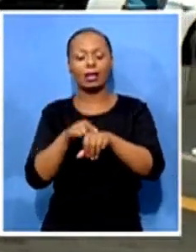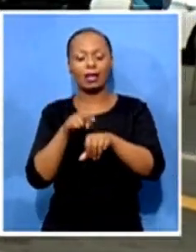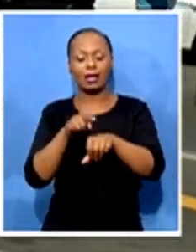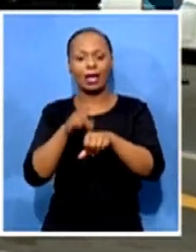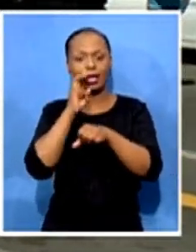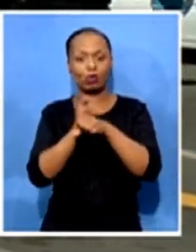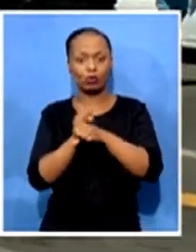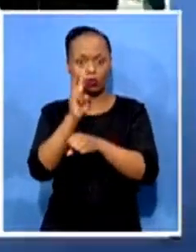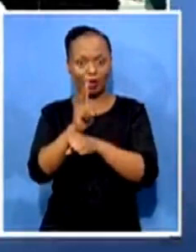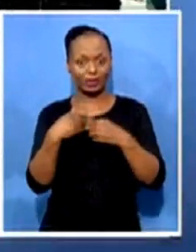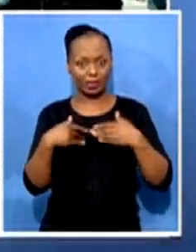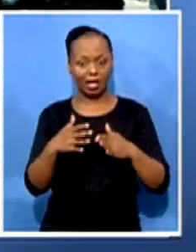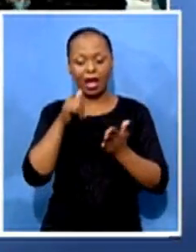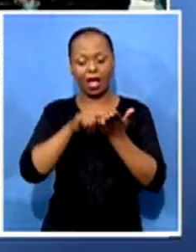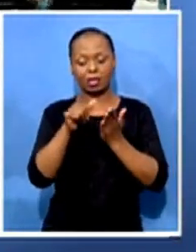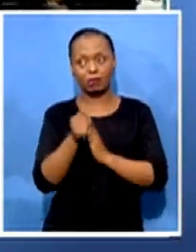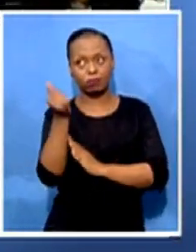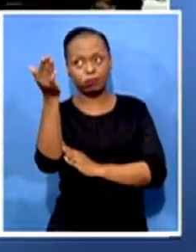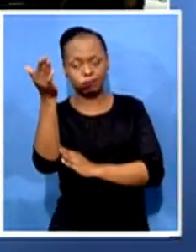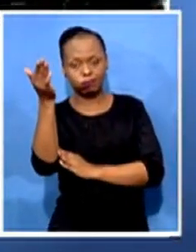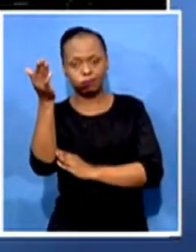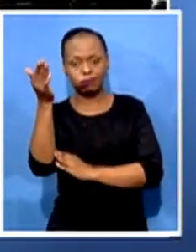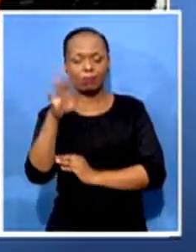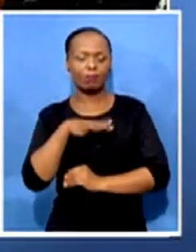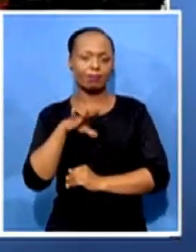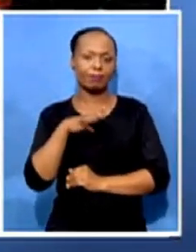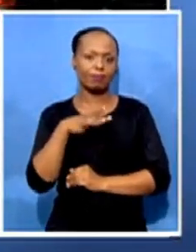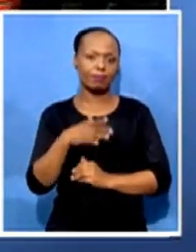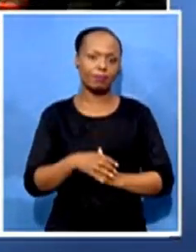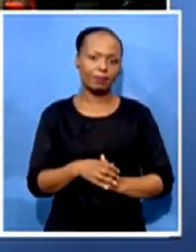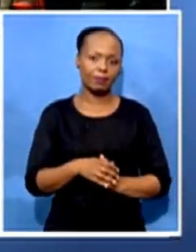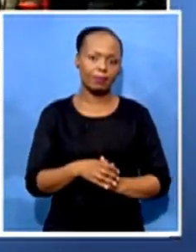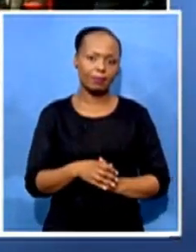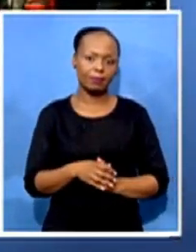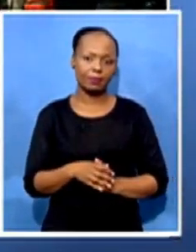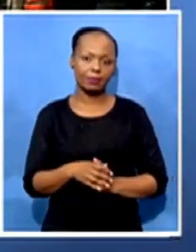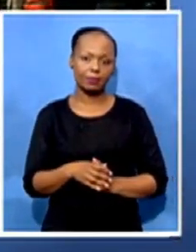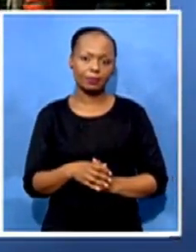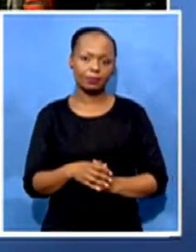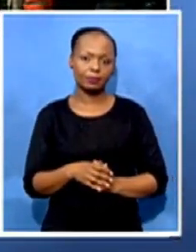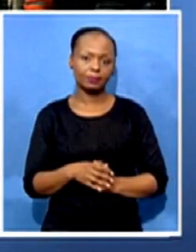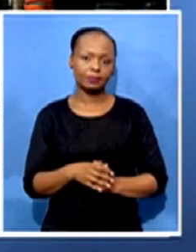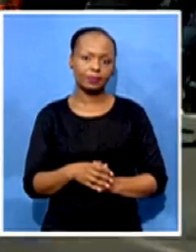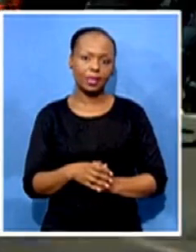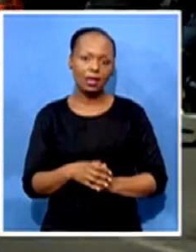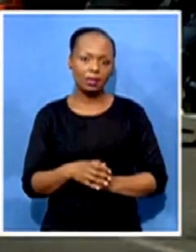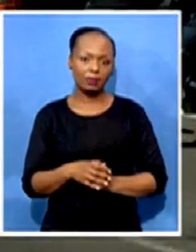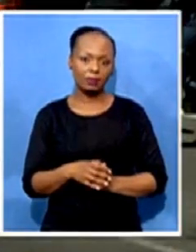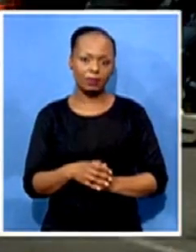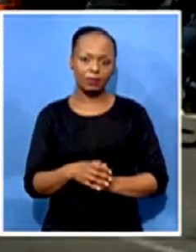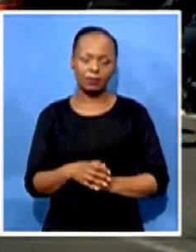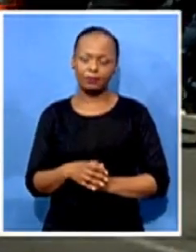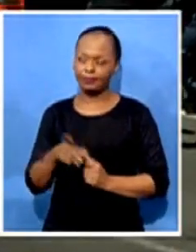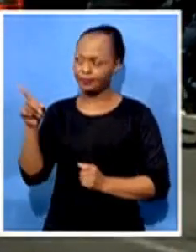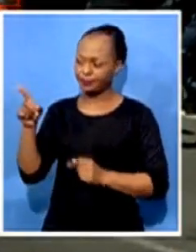memorandum to the school. Yes, Vanessa, as you can see at the back of your, in fact, in your picture there, I think in shot right now, Marshal Dlamini, the SG